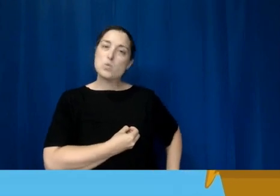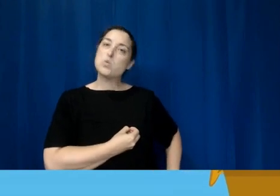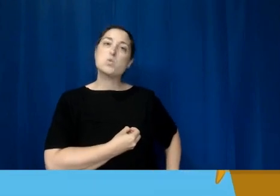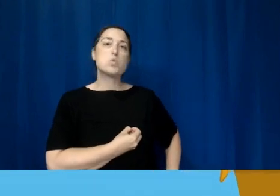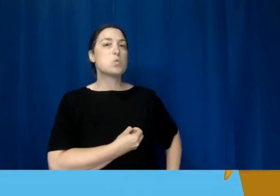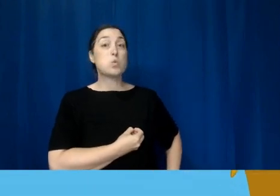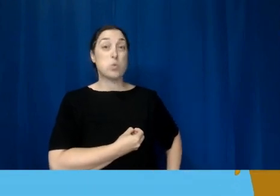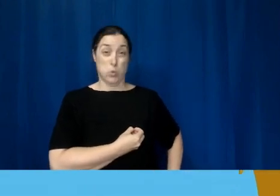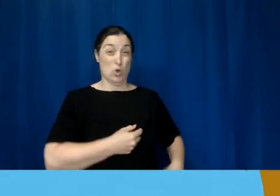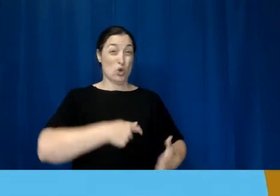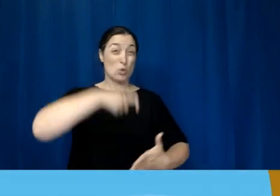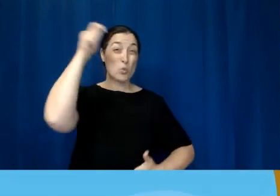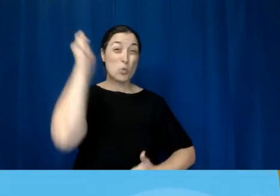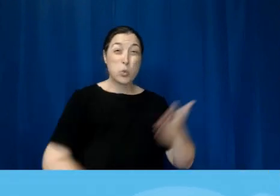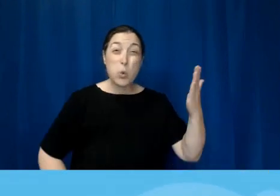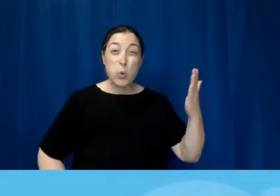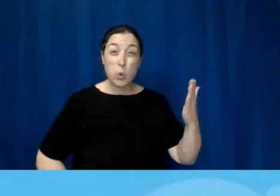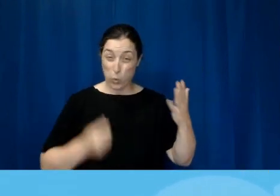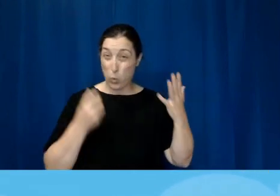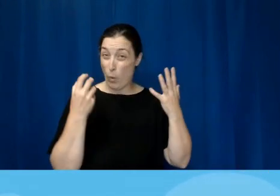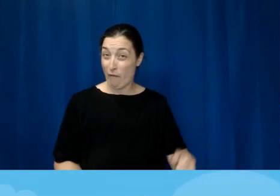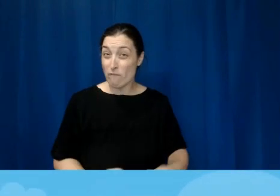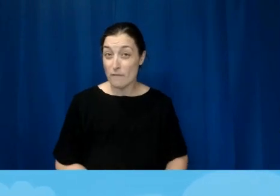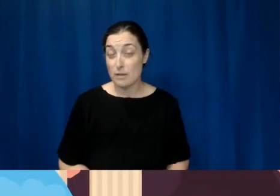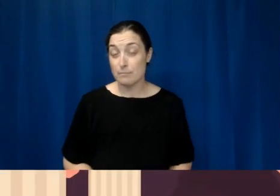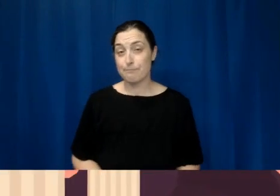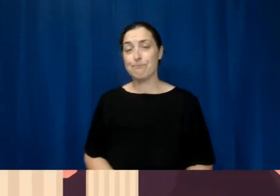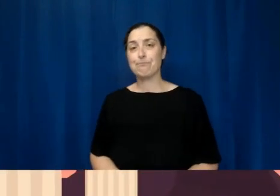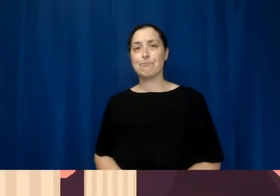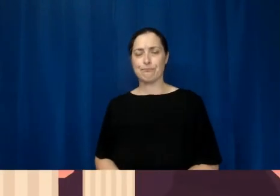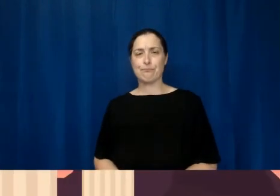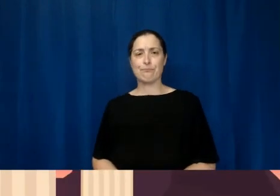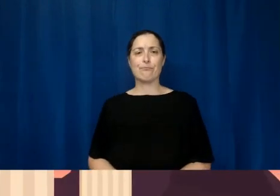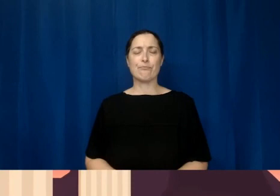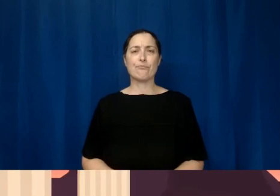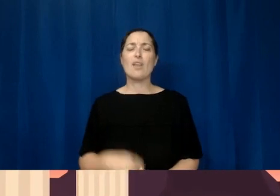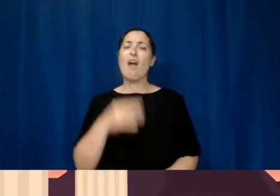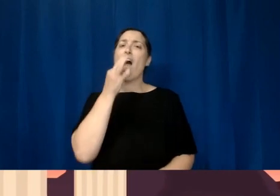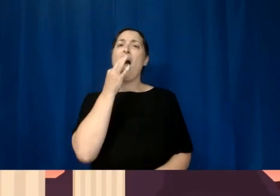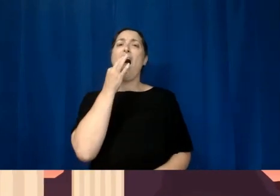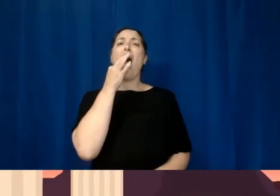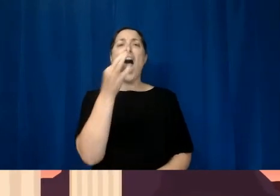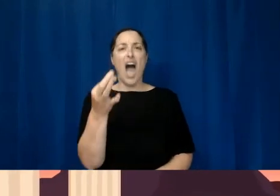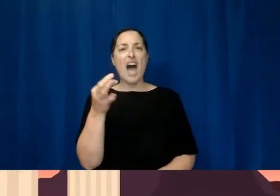cruel punishment for the Titan's beloved creations. The king of the gods asked